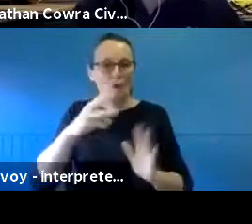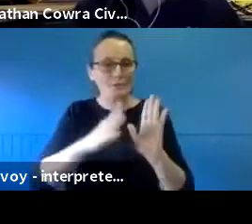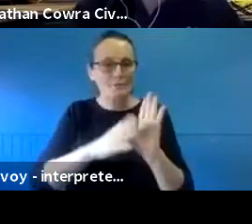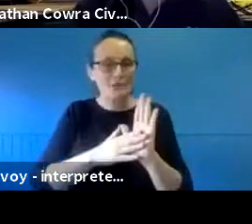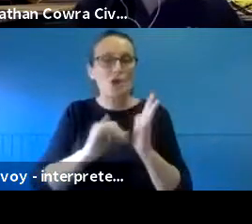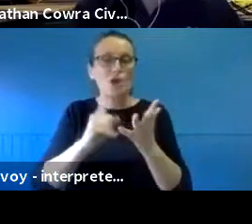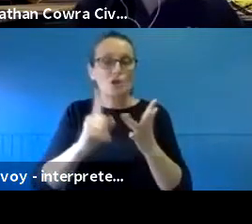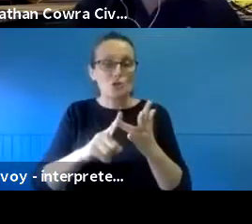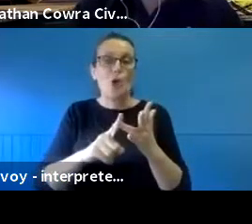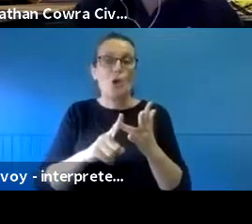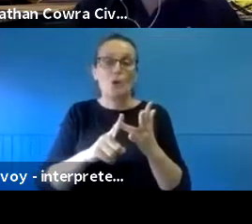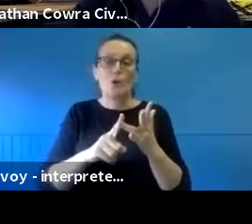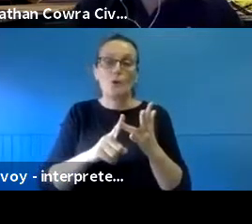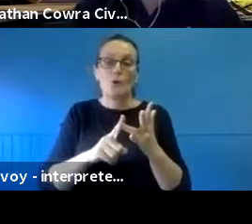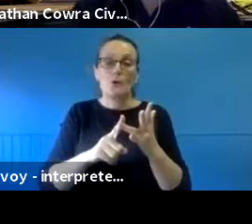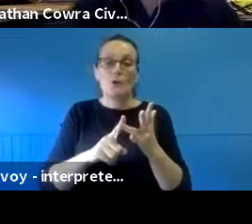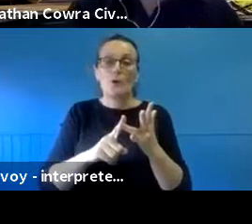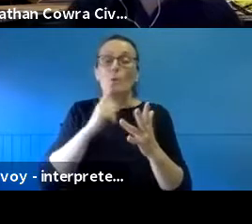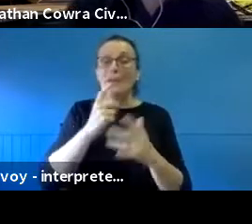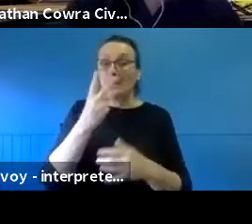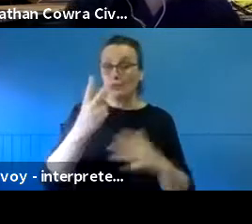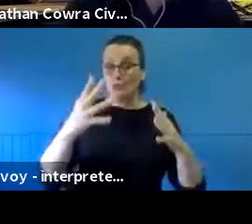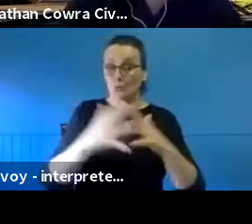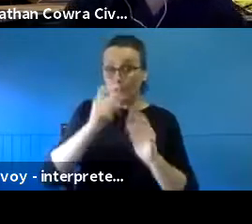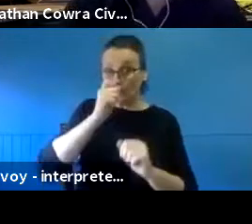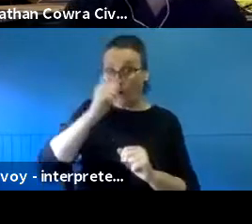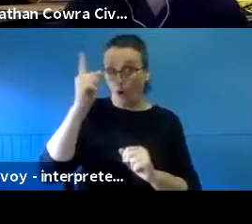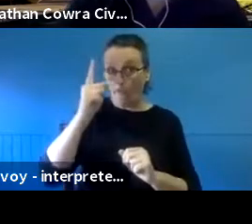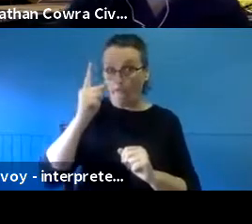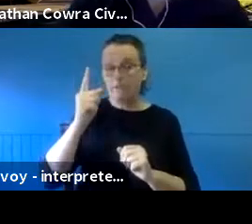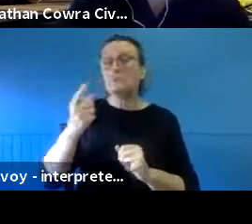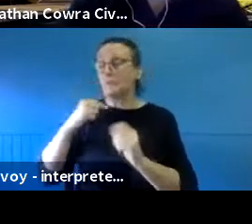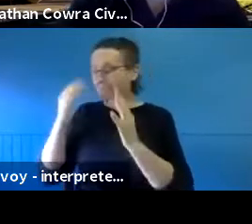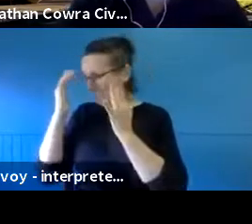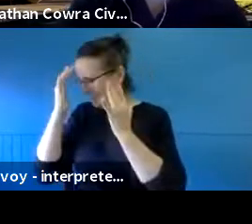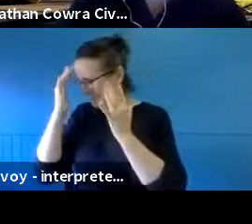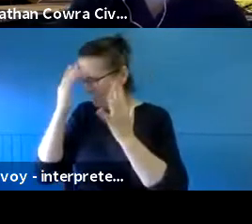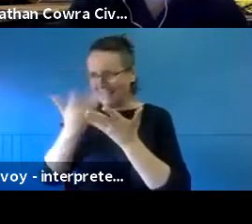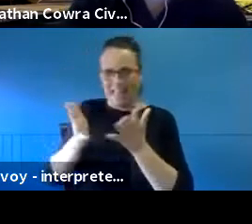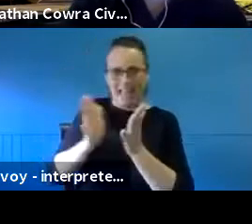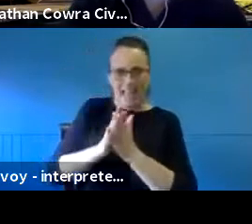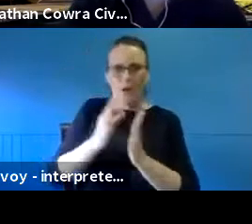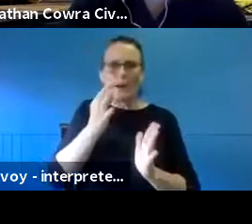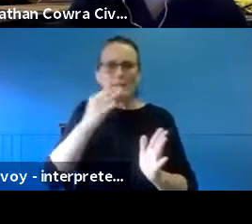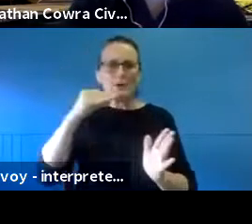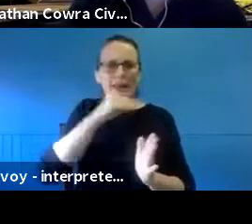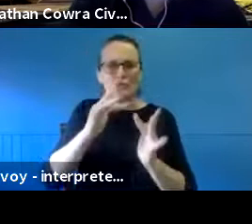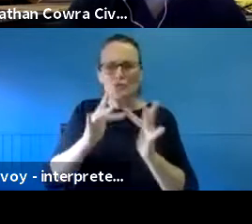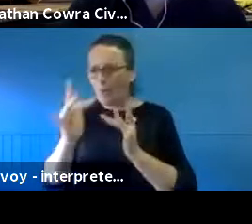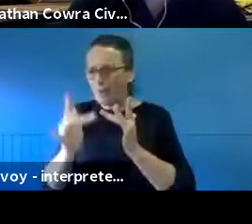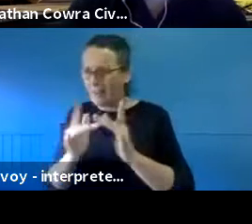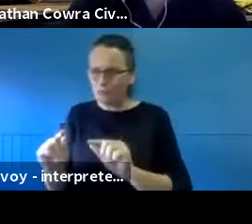took a short break. We took a couple of weeks off and spent some time thinking about what it was that the Little Lunch Online events were